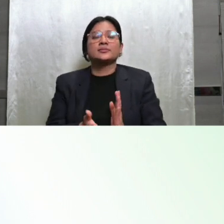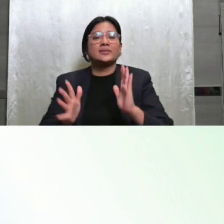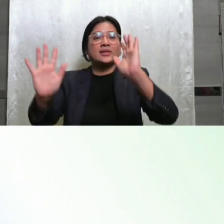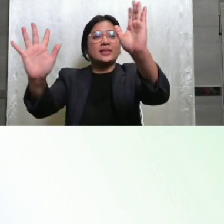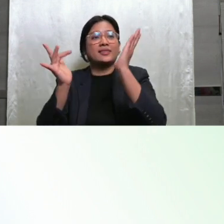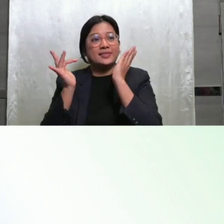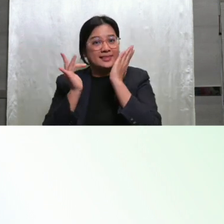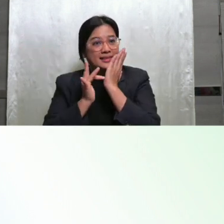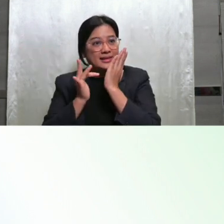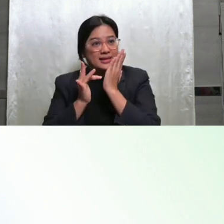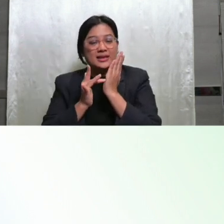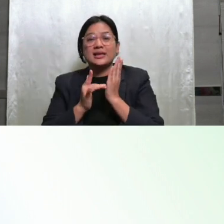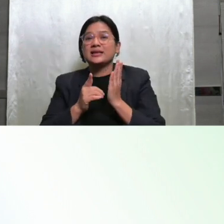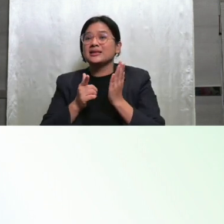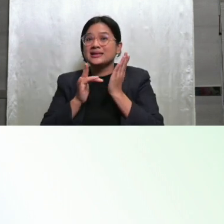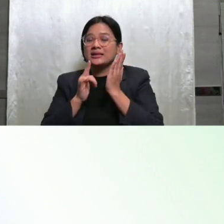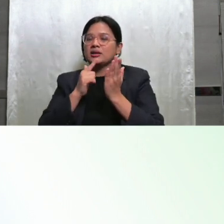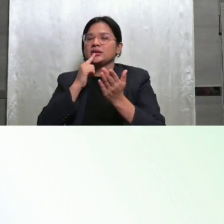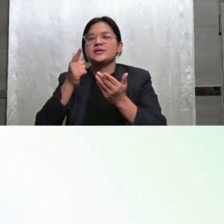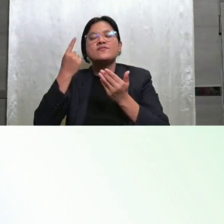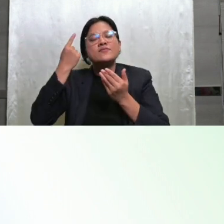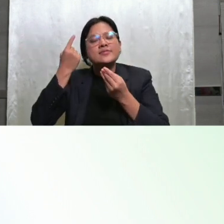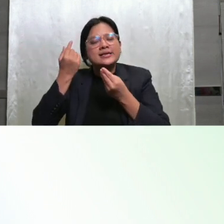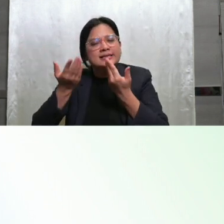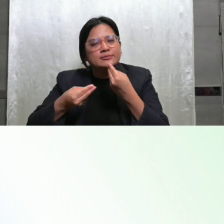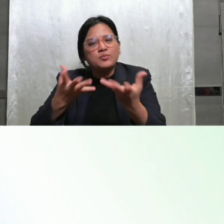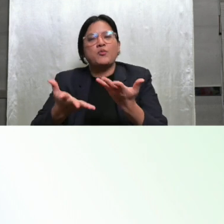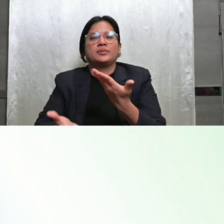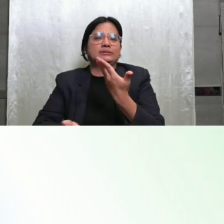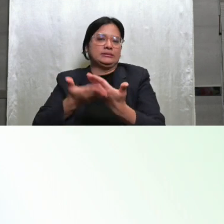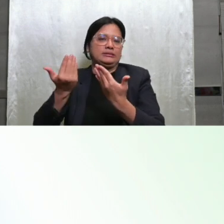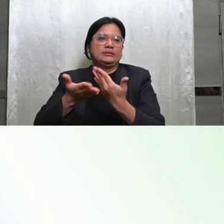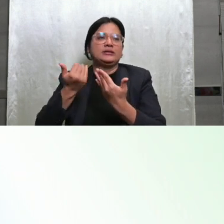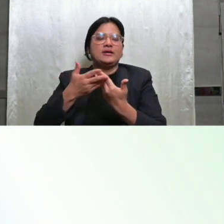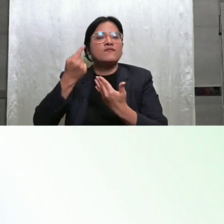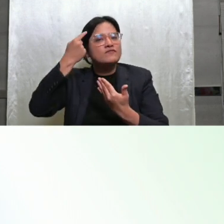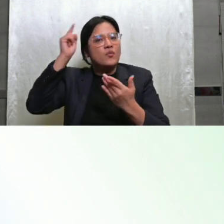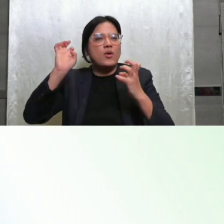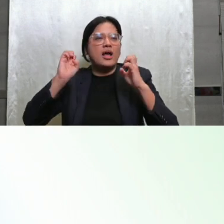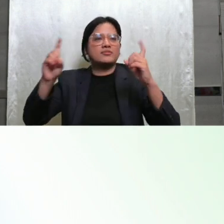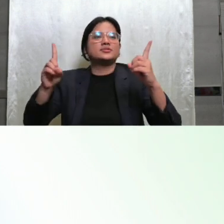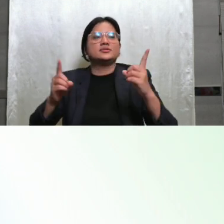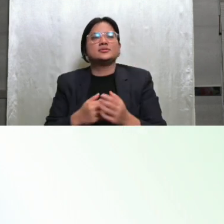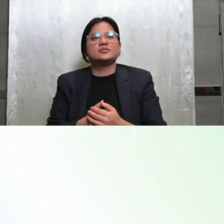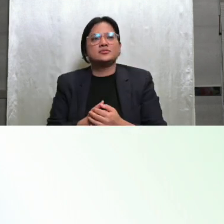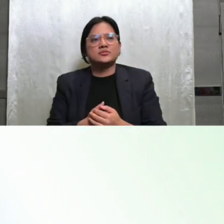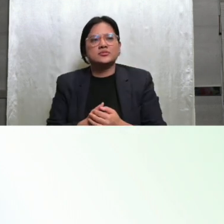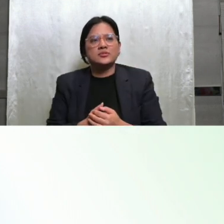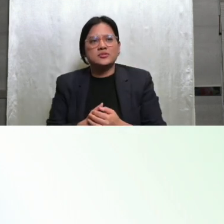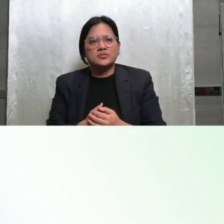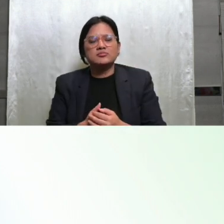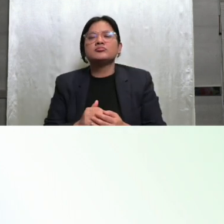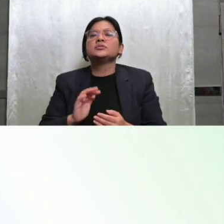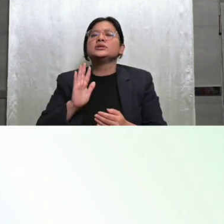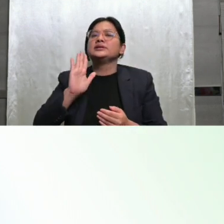the most important part of this whole discussion, that we have to democratize. And we